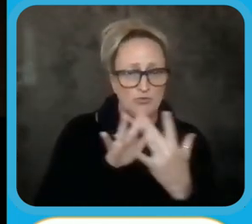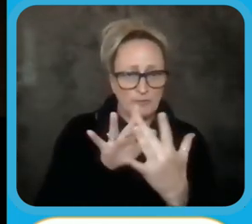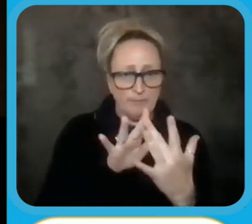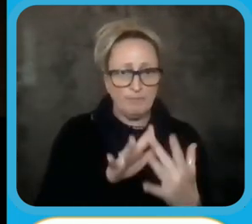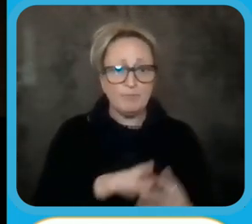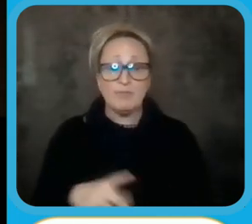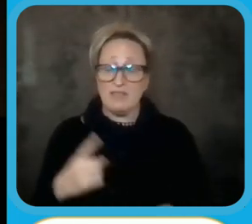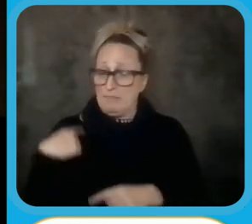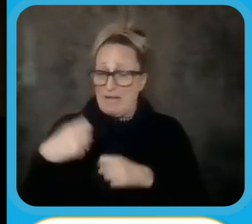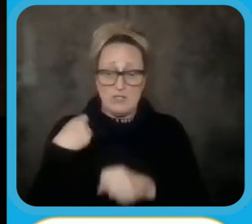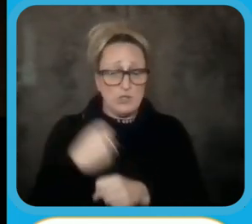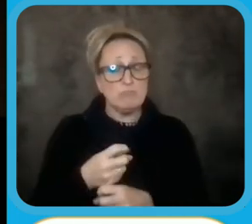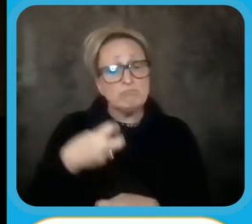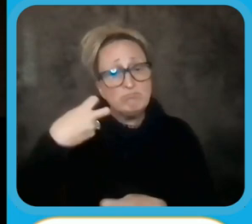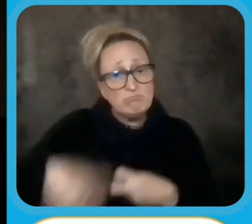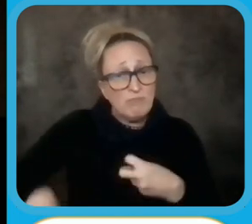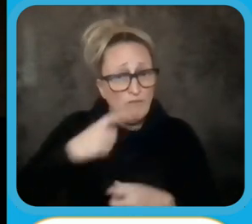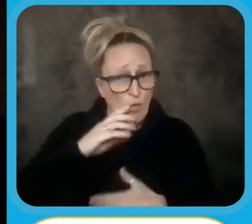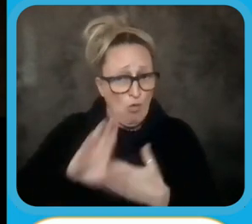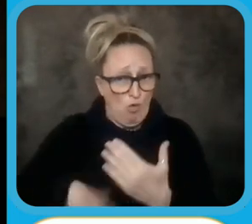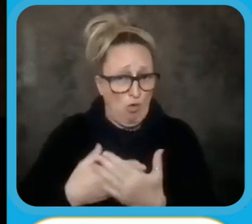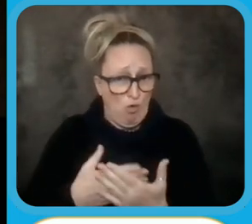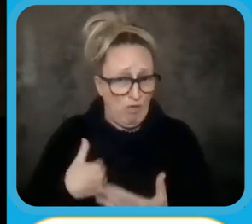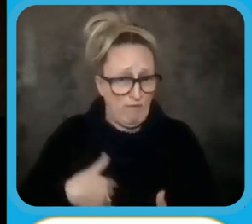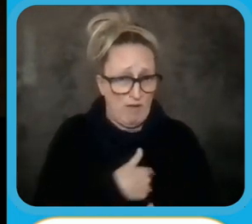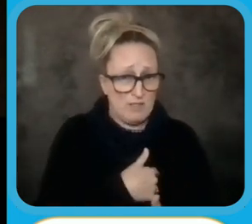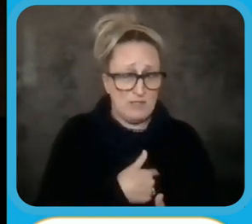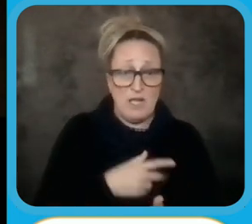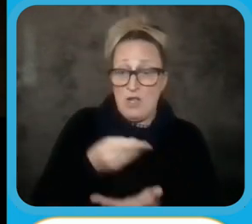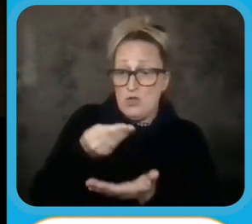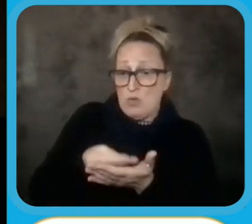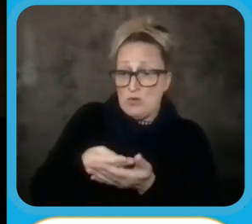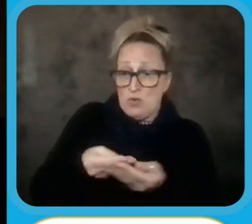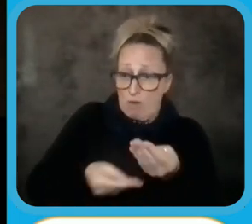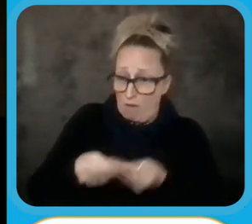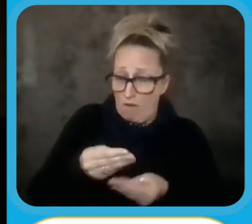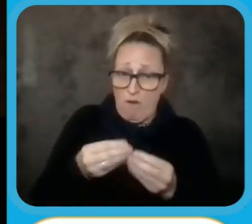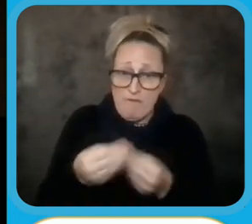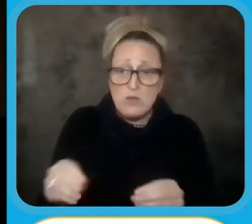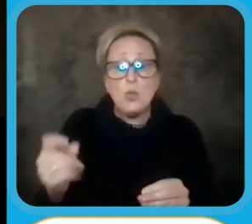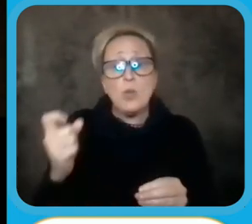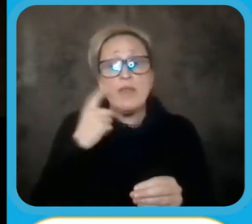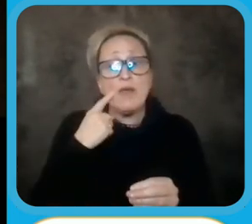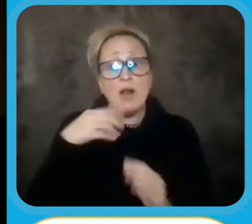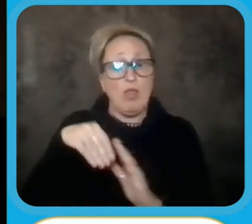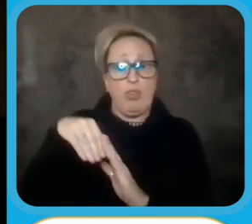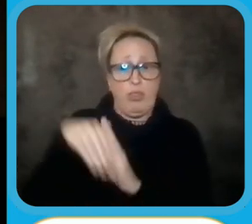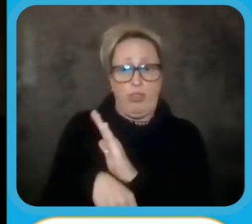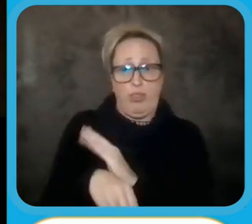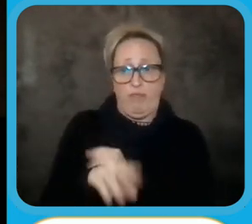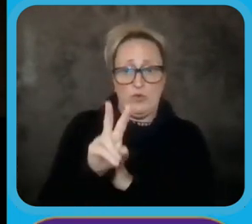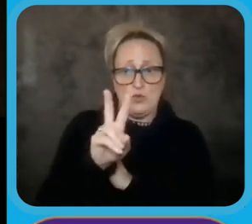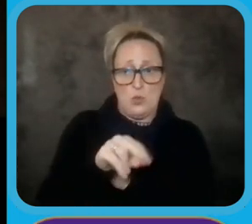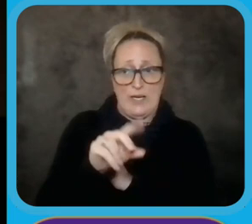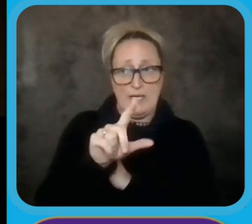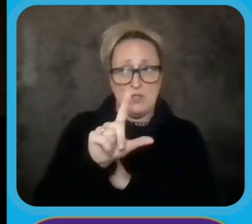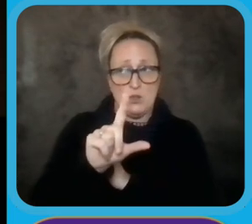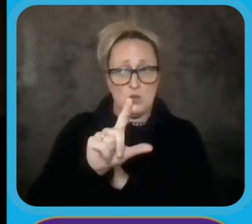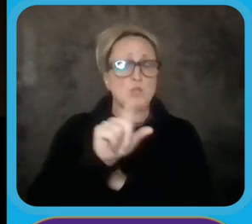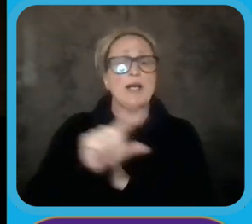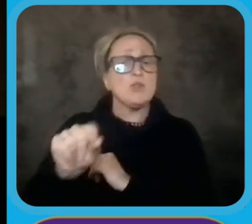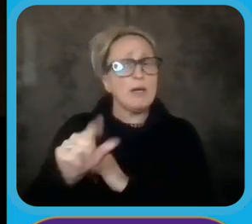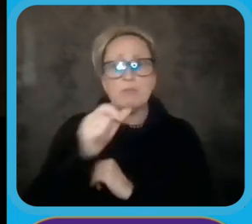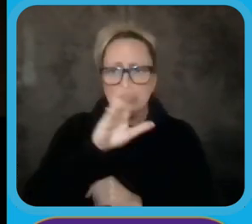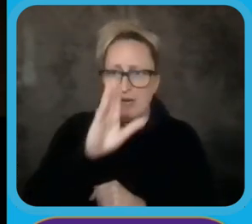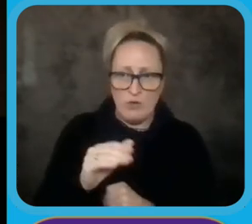This past year has been tough for all of us. At the Treasurer's Office, we had expected an economic downturn in 2020. However, we never